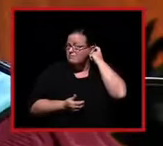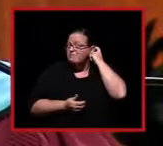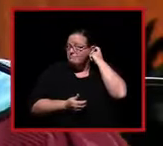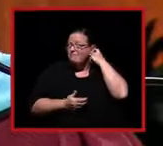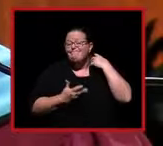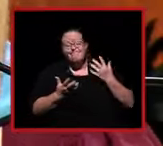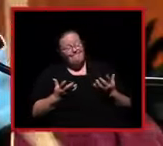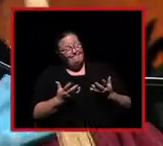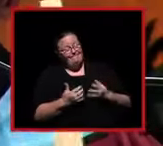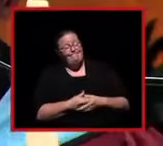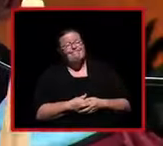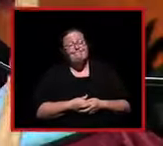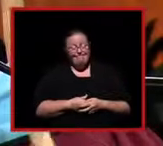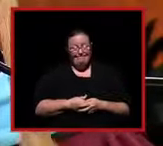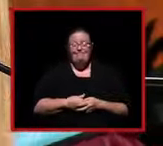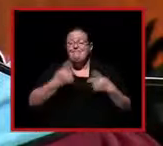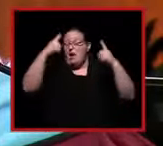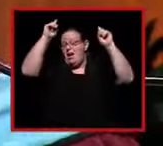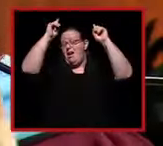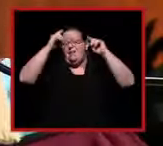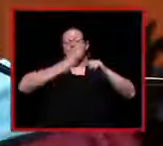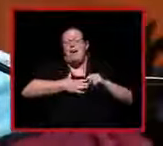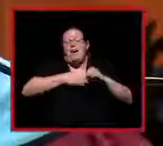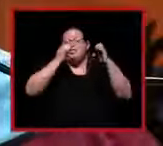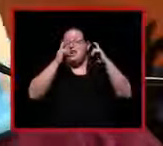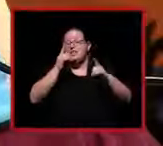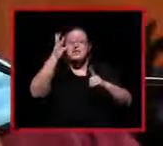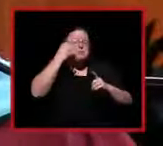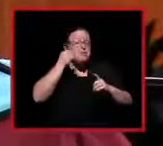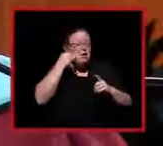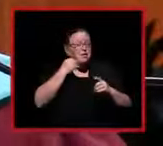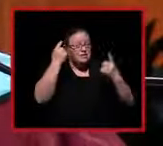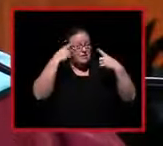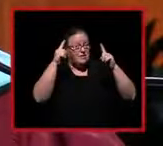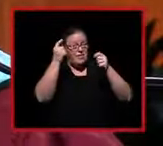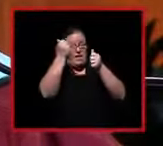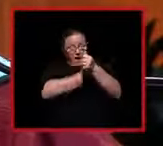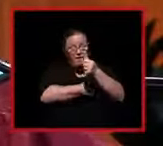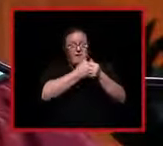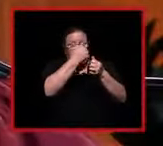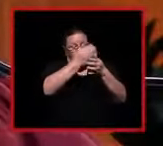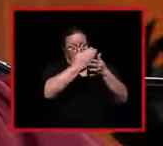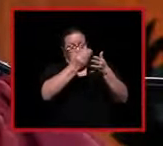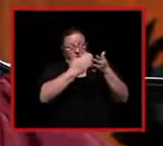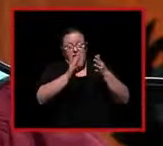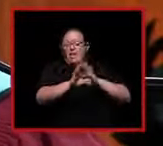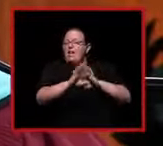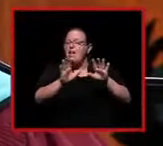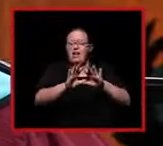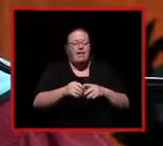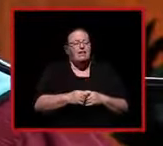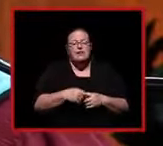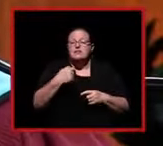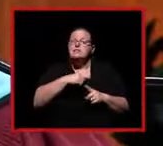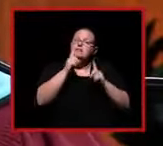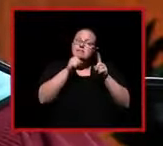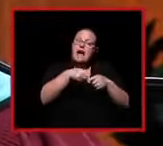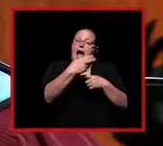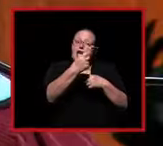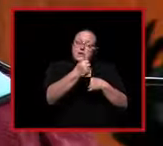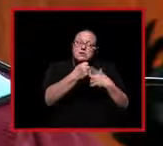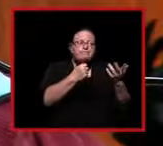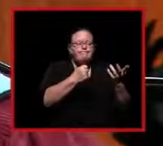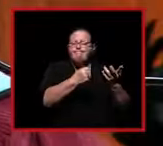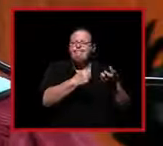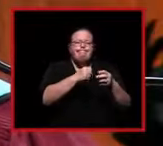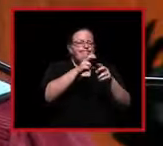So my educational experiences were not always successful. I attended 3 high schools before